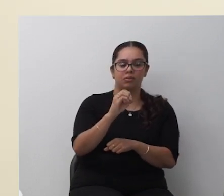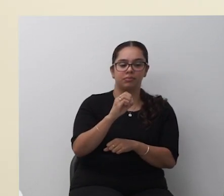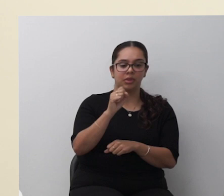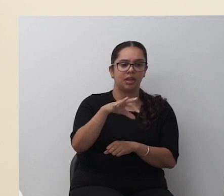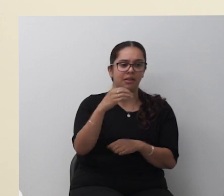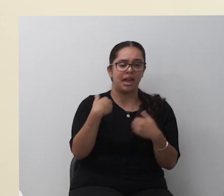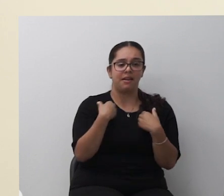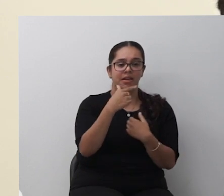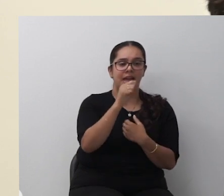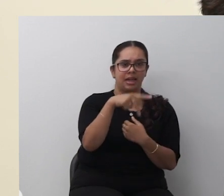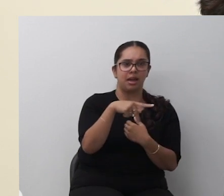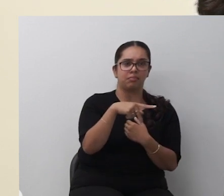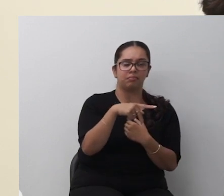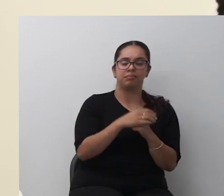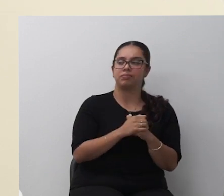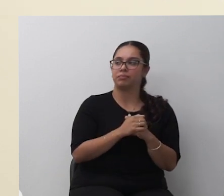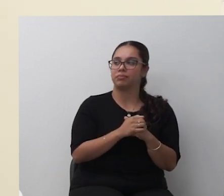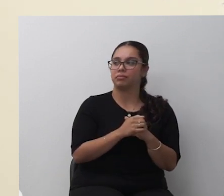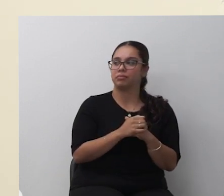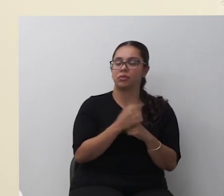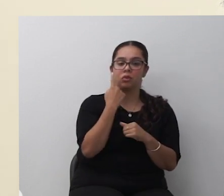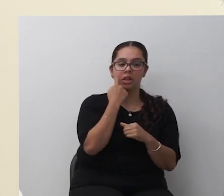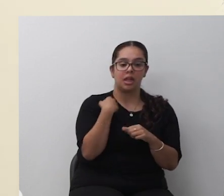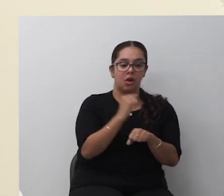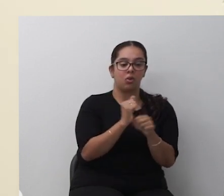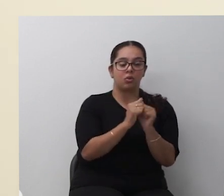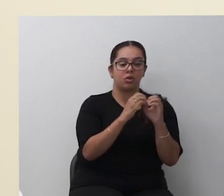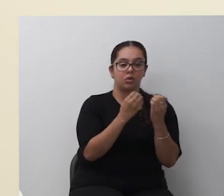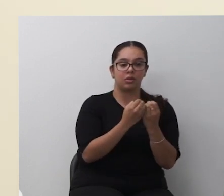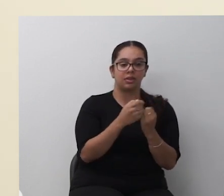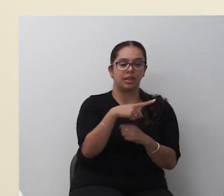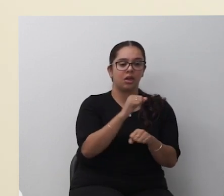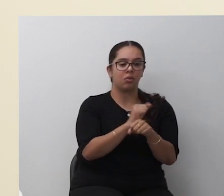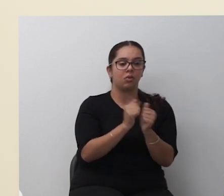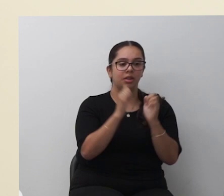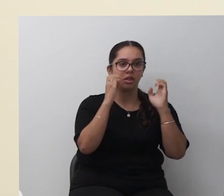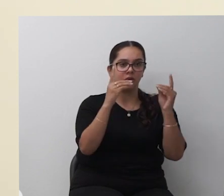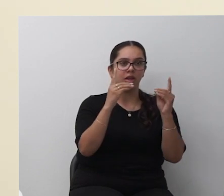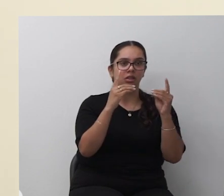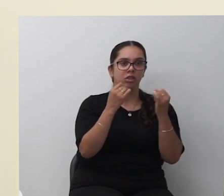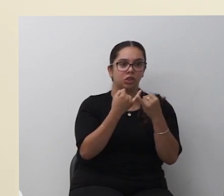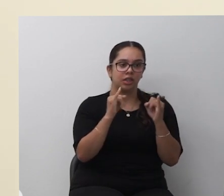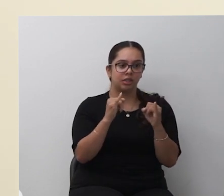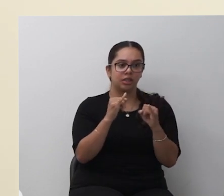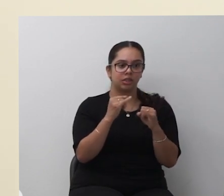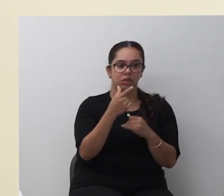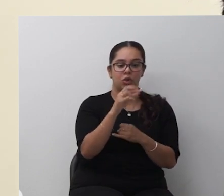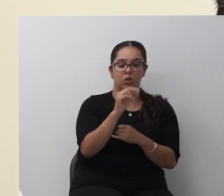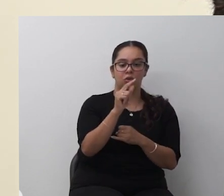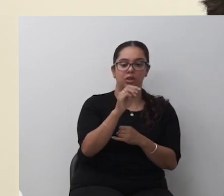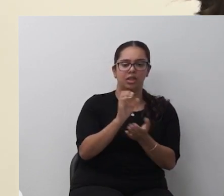are gaps, right? And so if I recently worked with an organization that works with education justice grantees around the